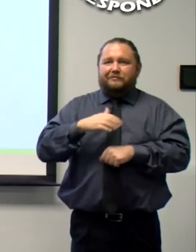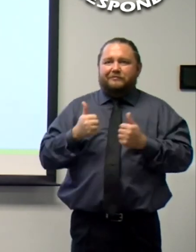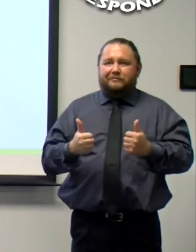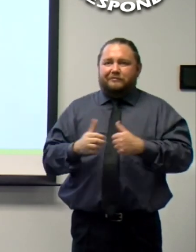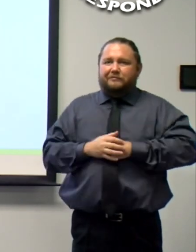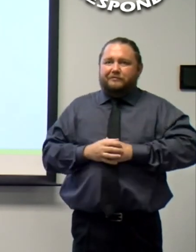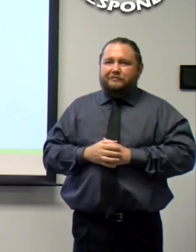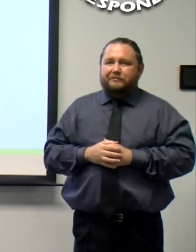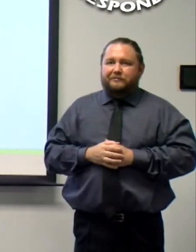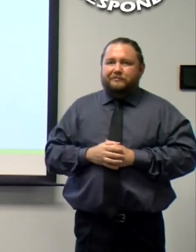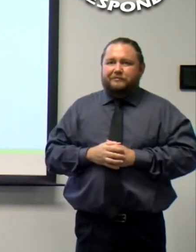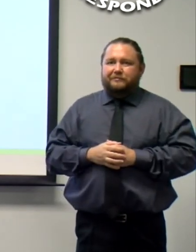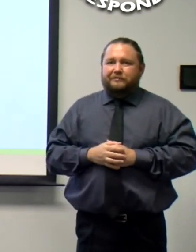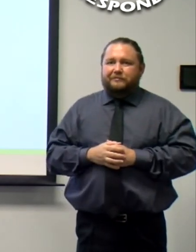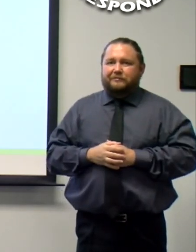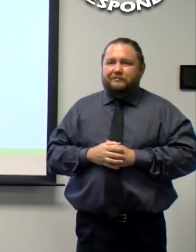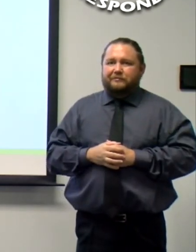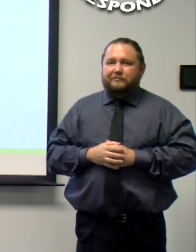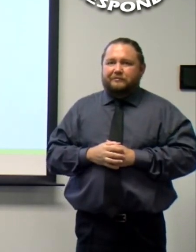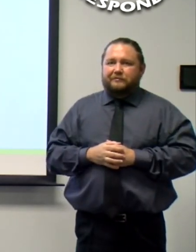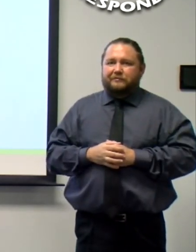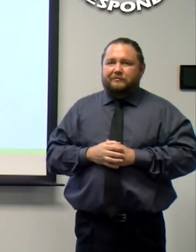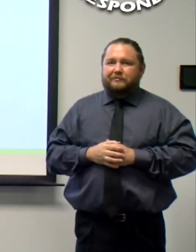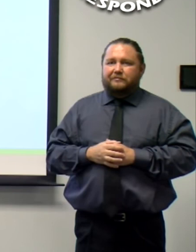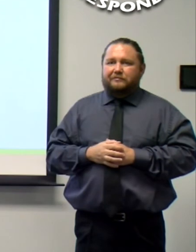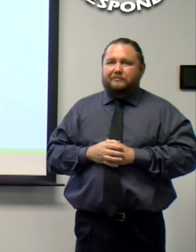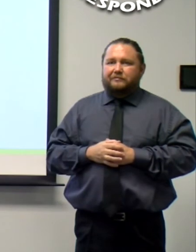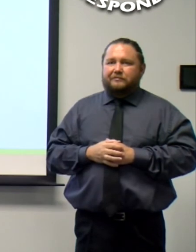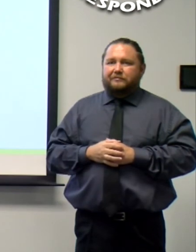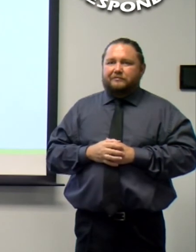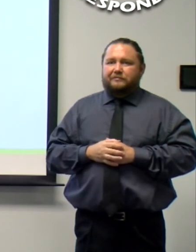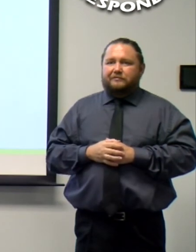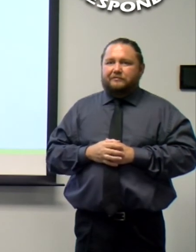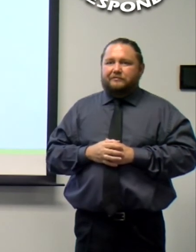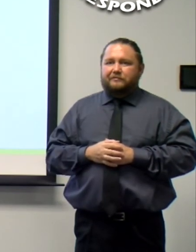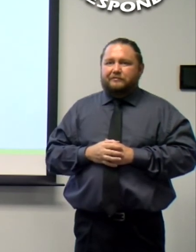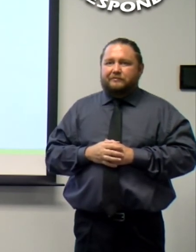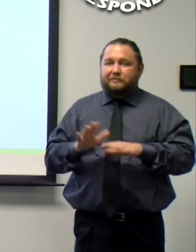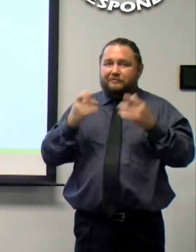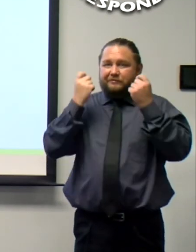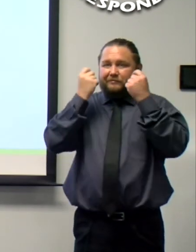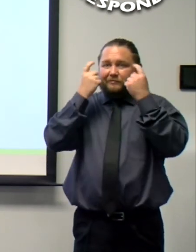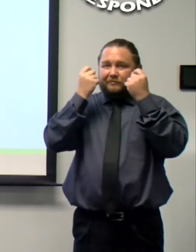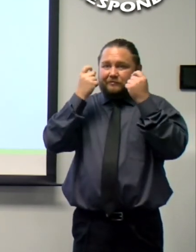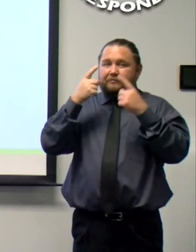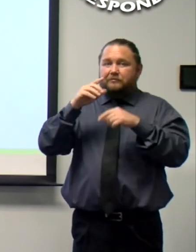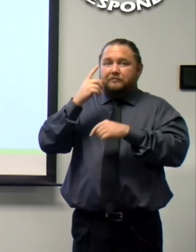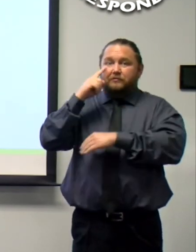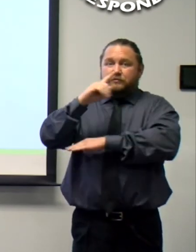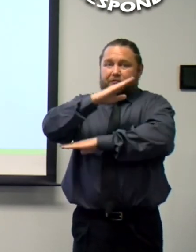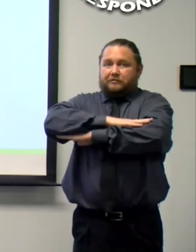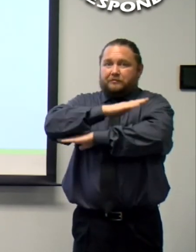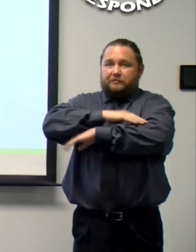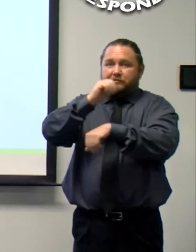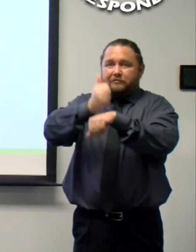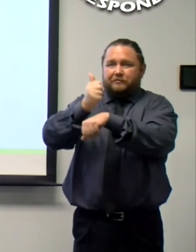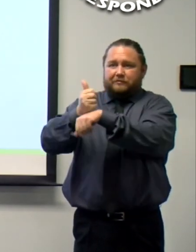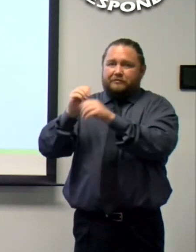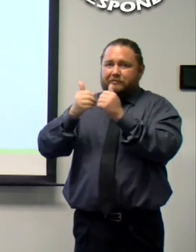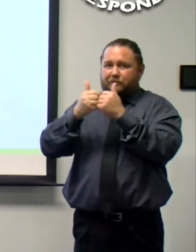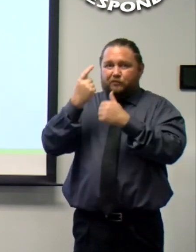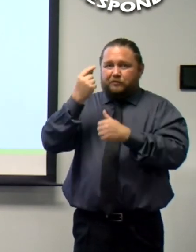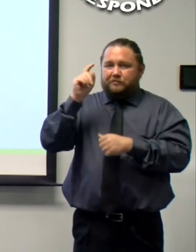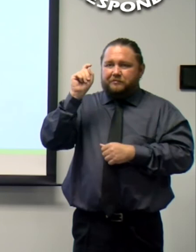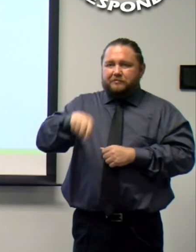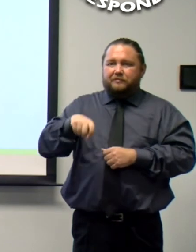8 feet apart. So that is important, because even though the businesses are beginning to reopen,